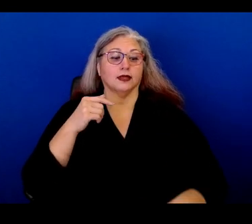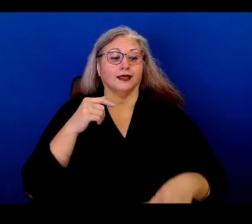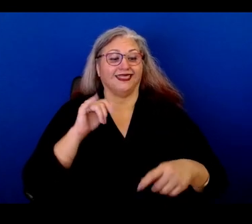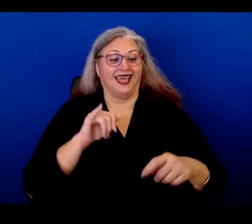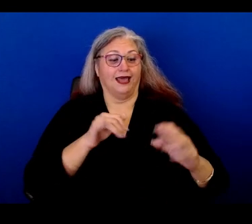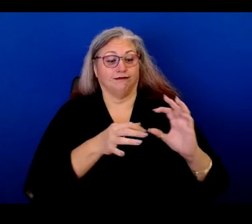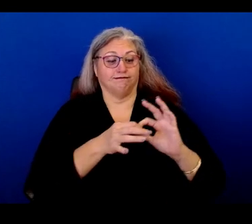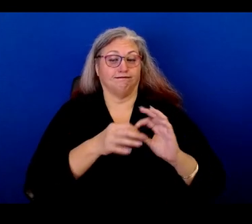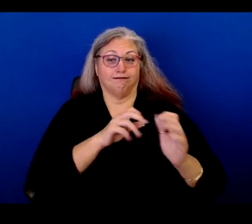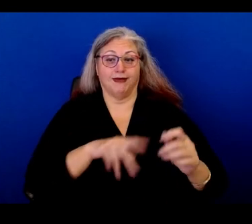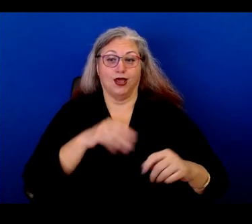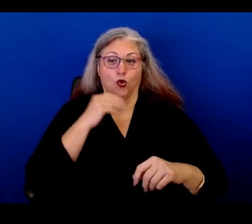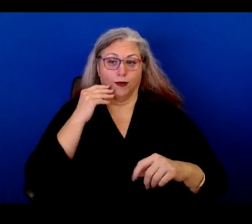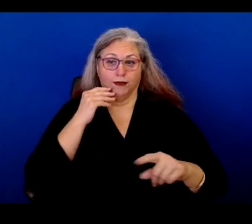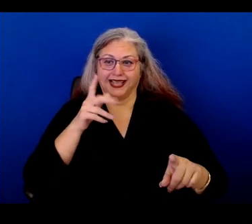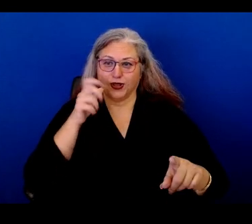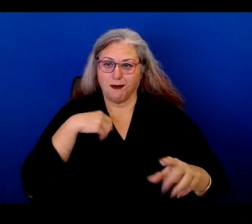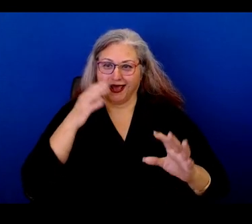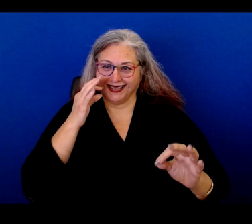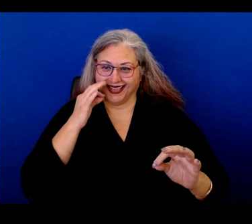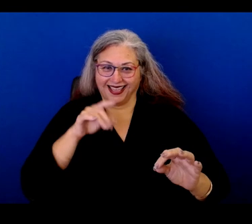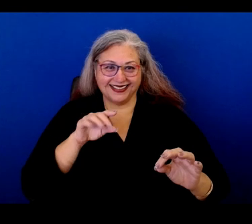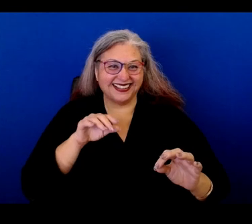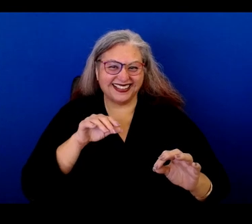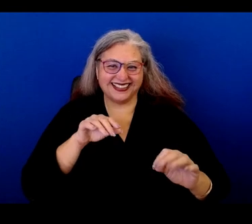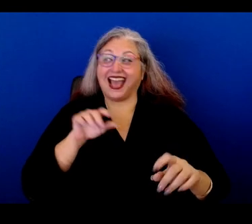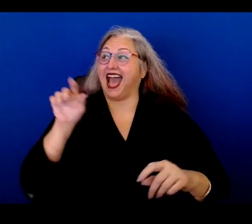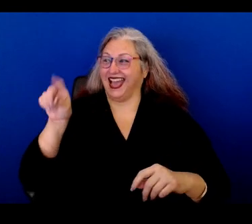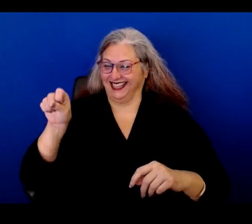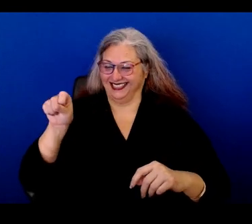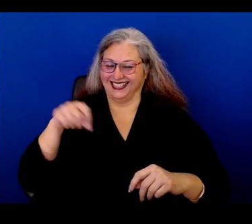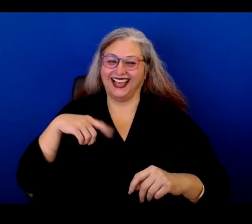home, though, can you hear my cat? I do.